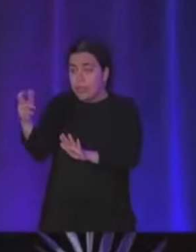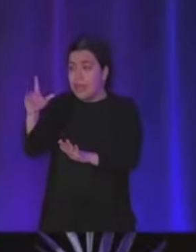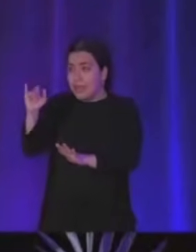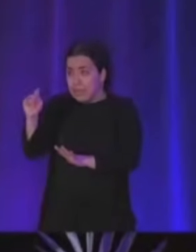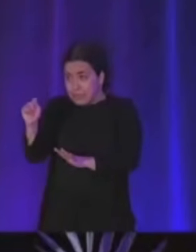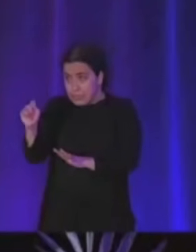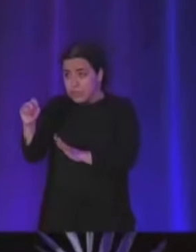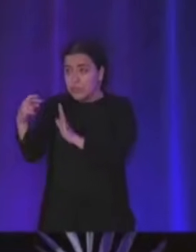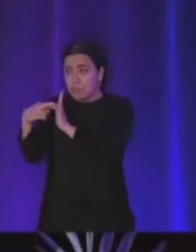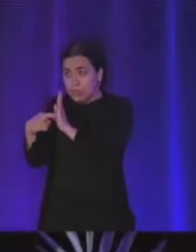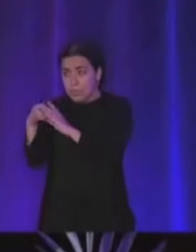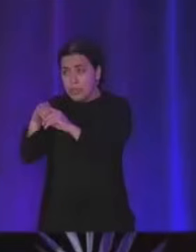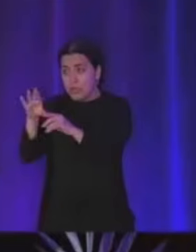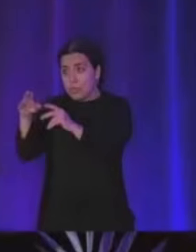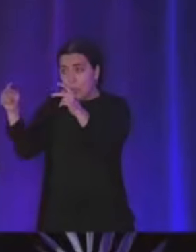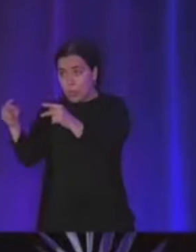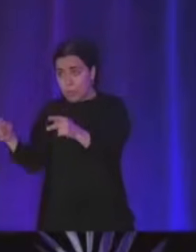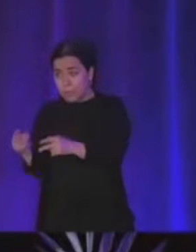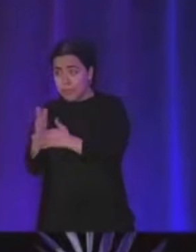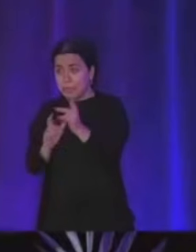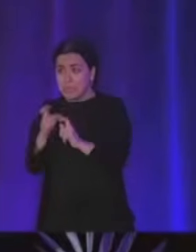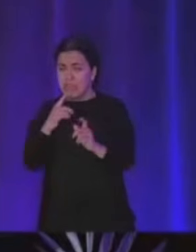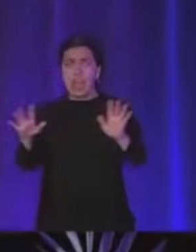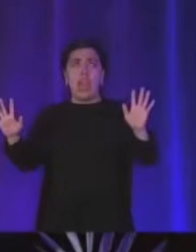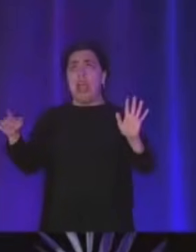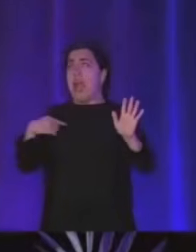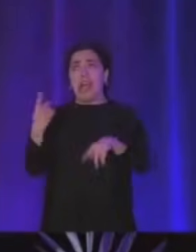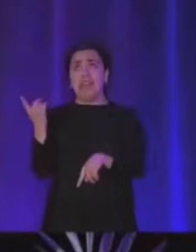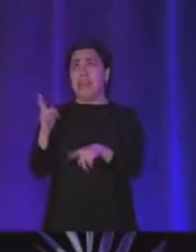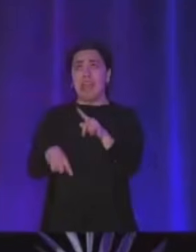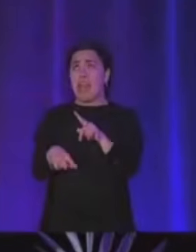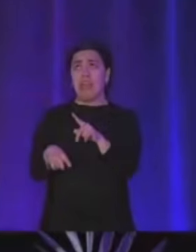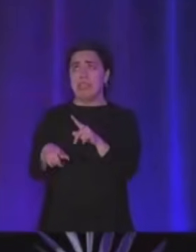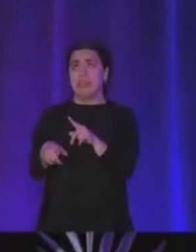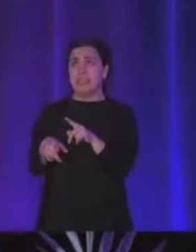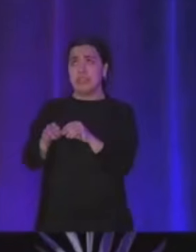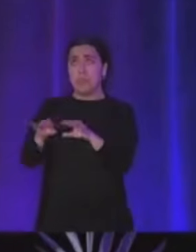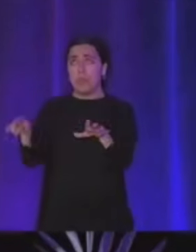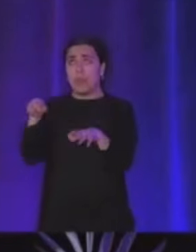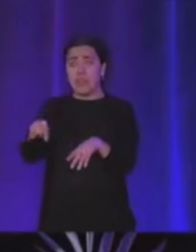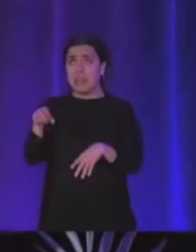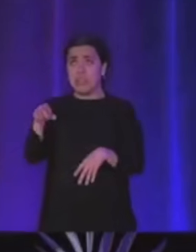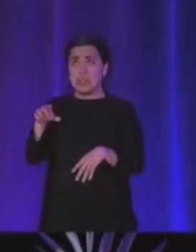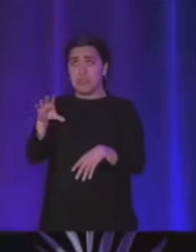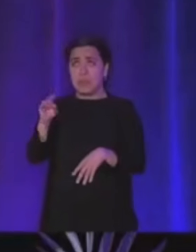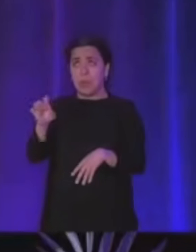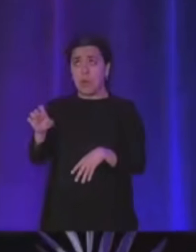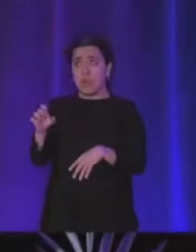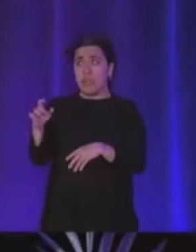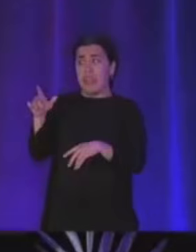I've seen a lot of people say phrases like, I can't possibly deploy this code. The linter is yelling at me.